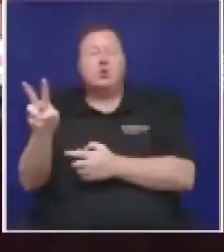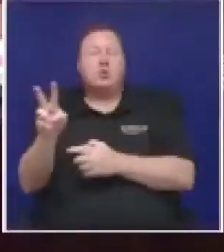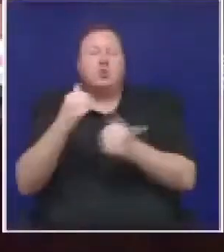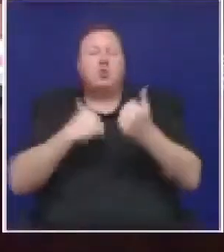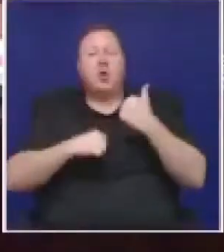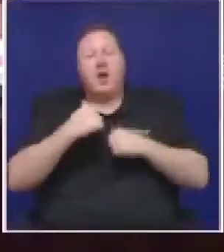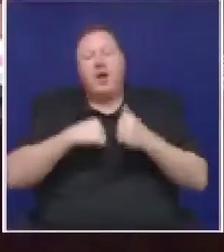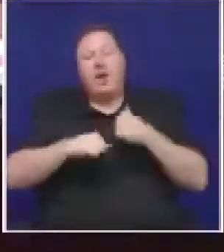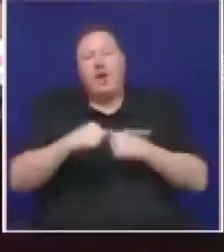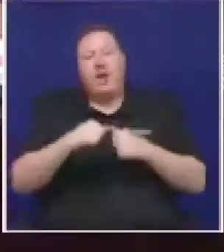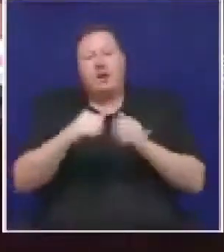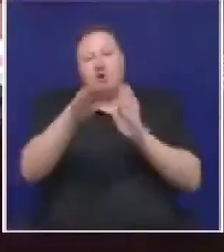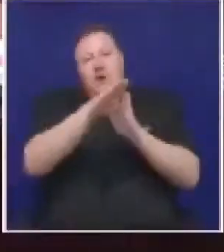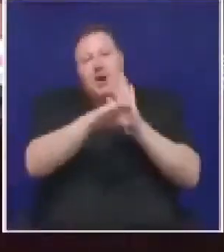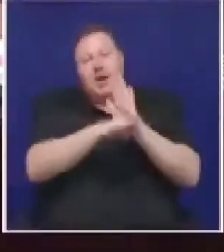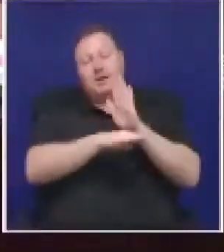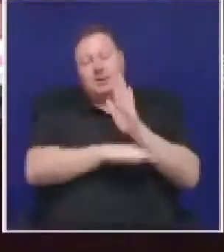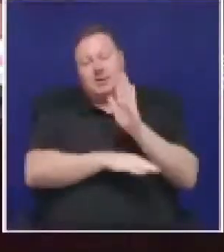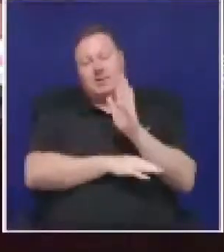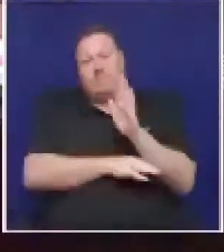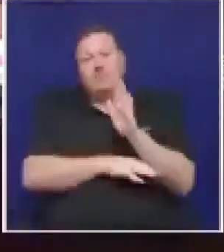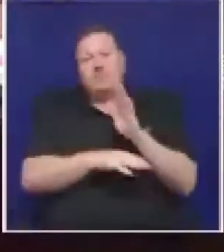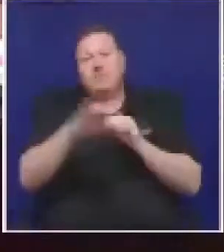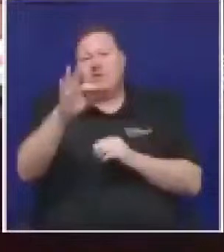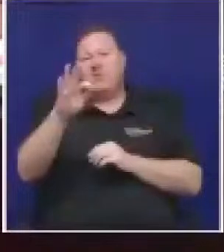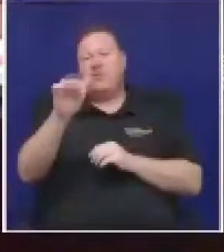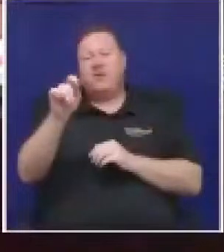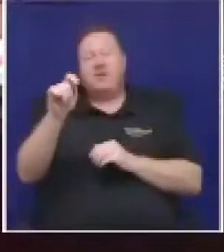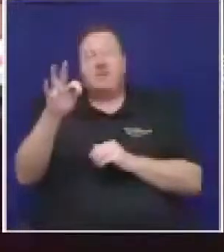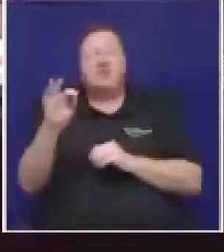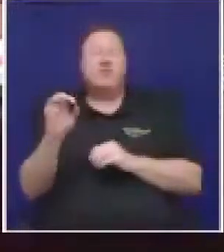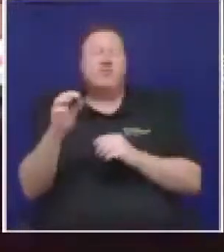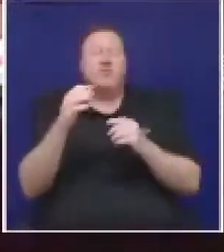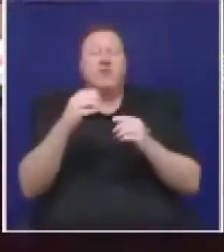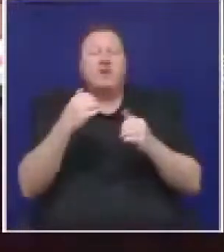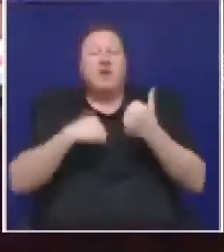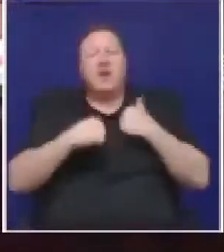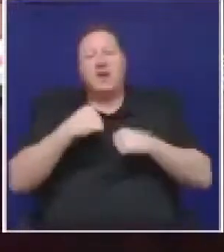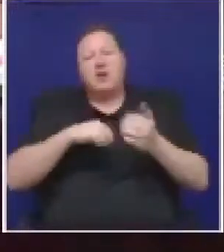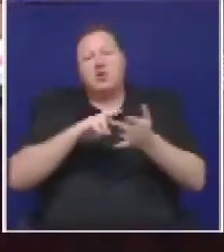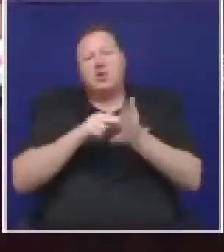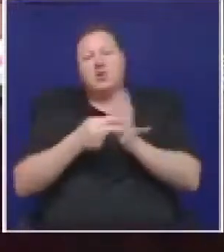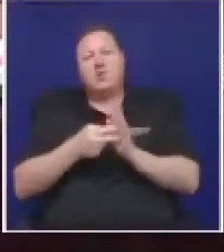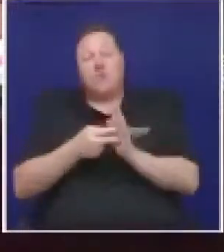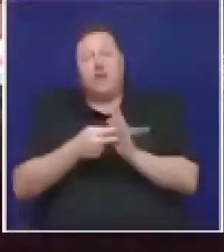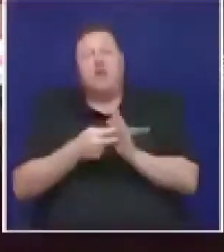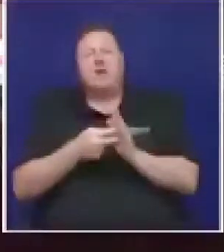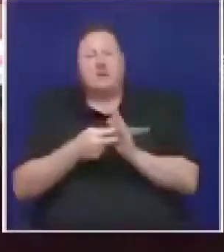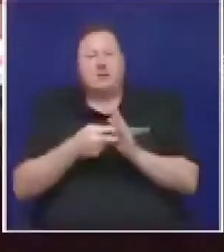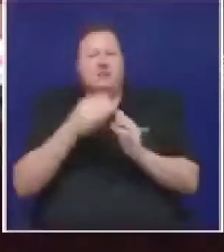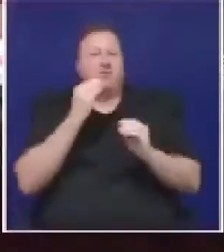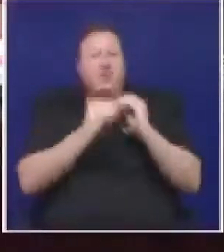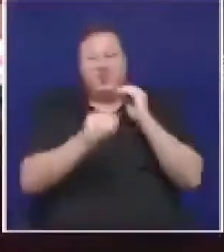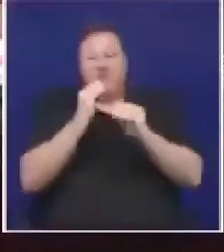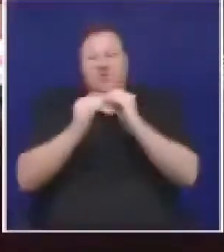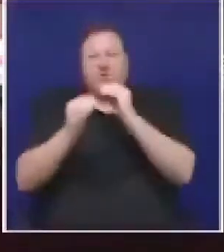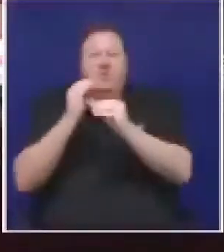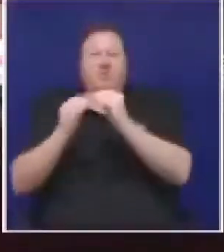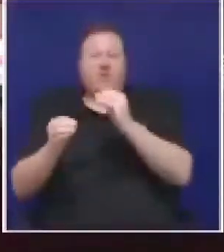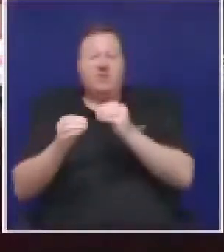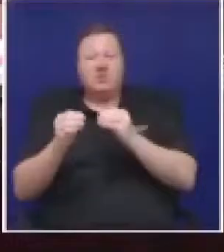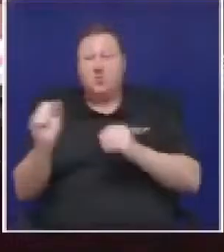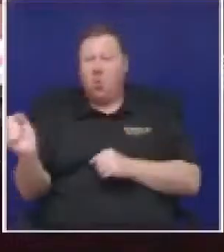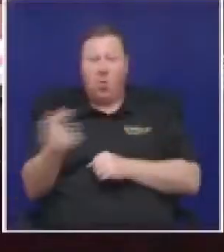action items required by the FATF action plan. So we have met all of them as we